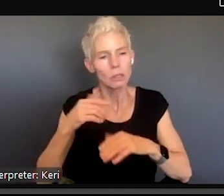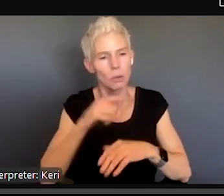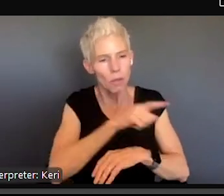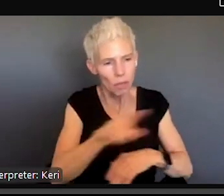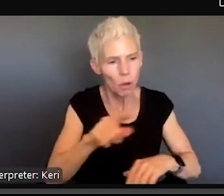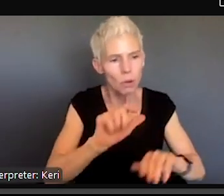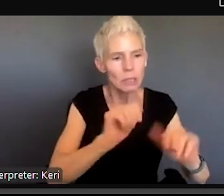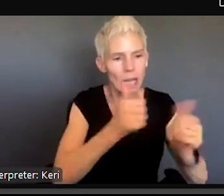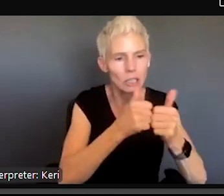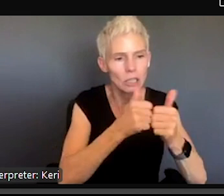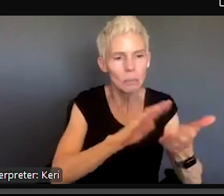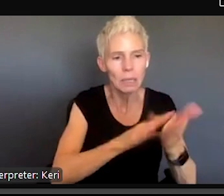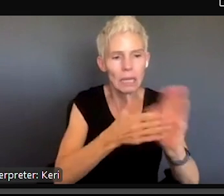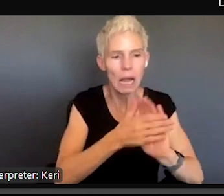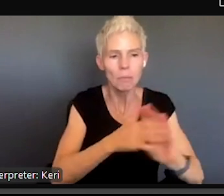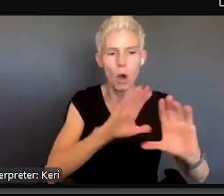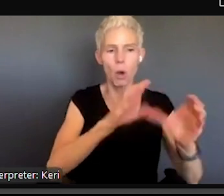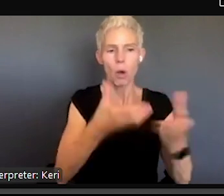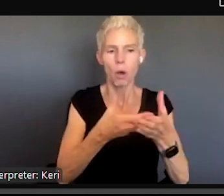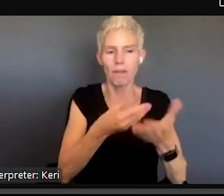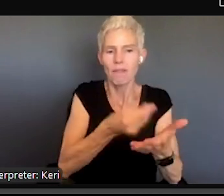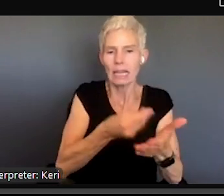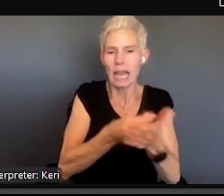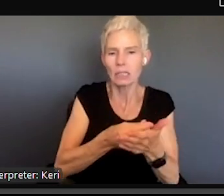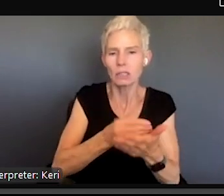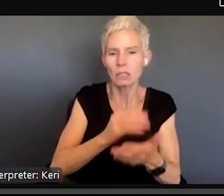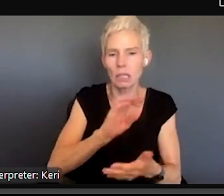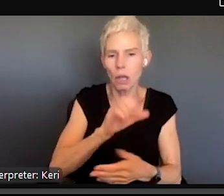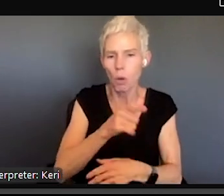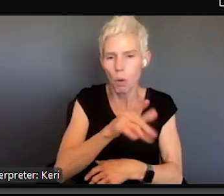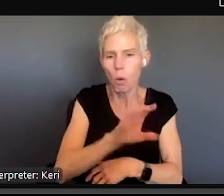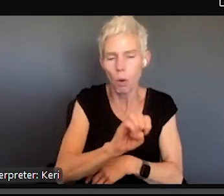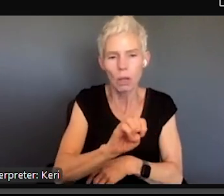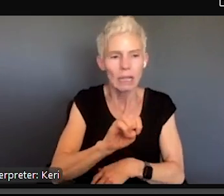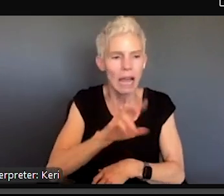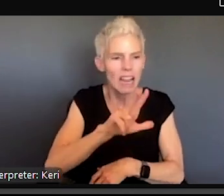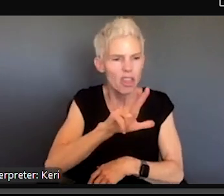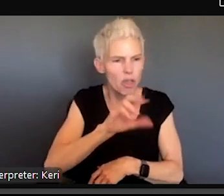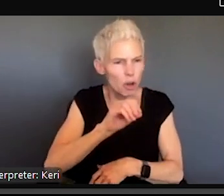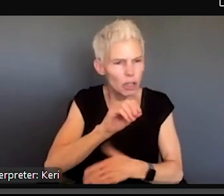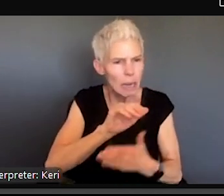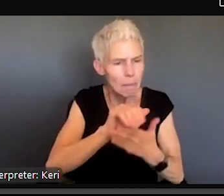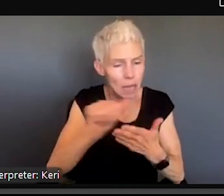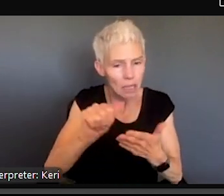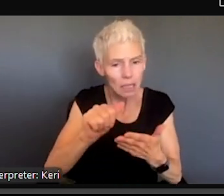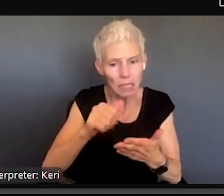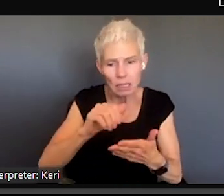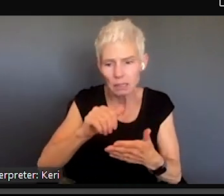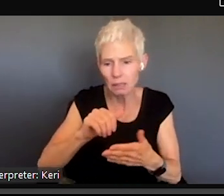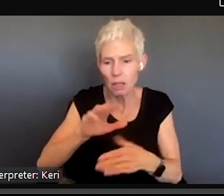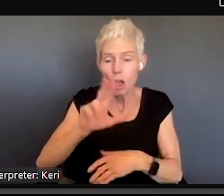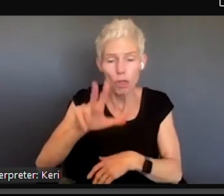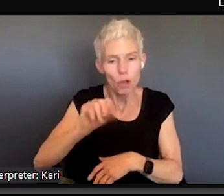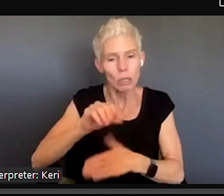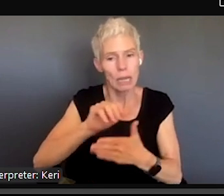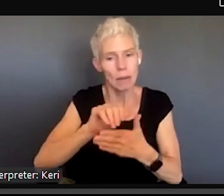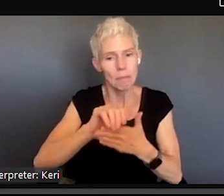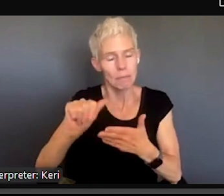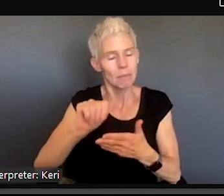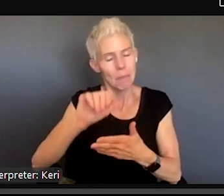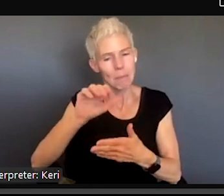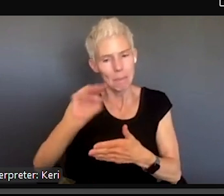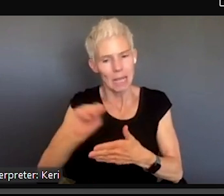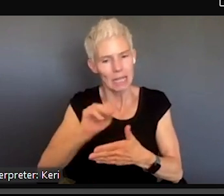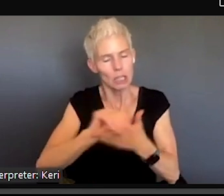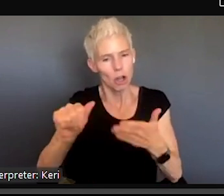about 25, I think we're as high as $30 million a year to pay for services that are for members that